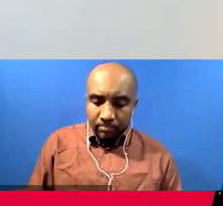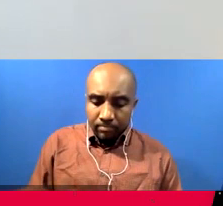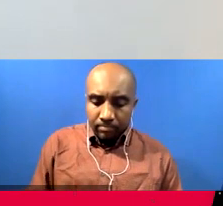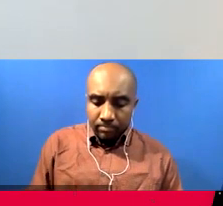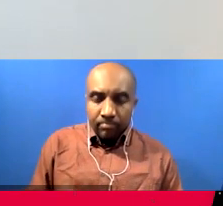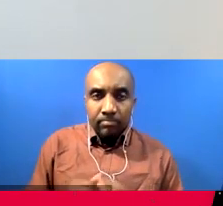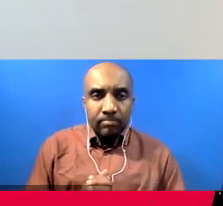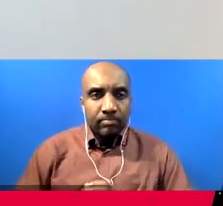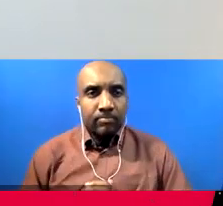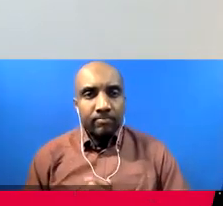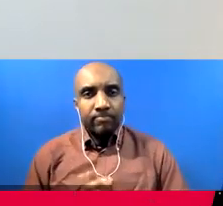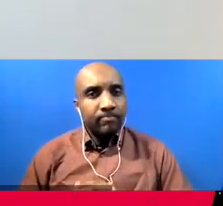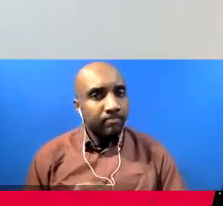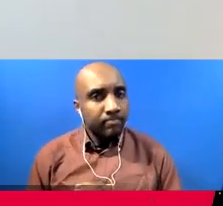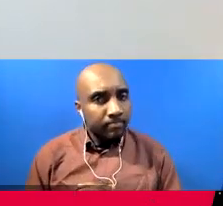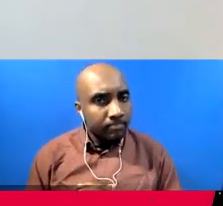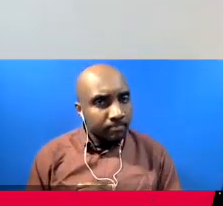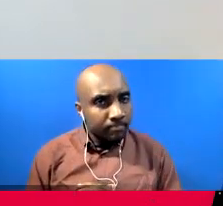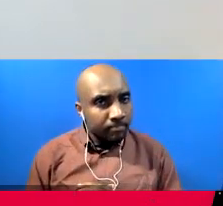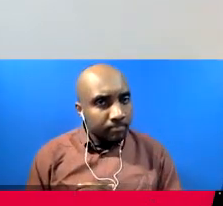keep fighting each other, right?